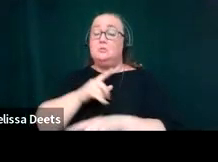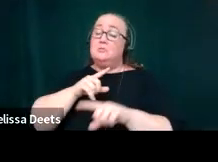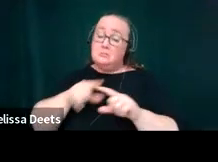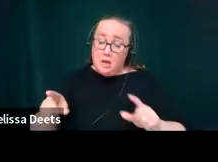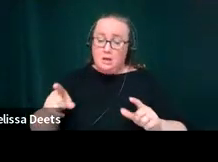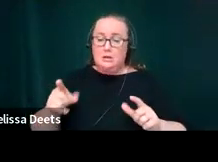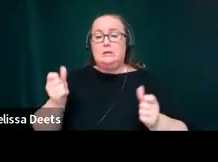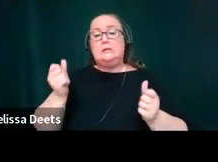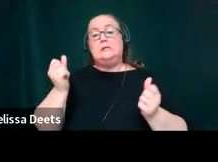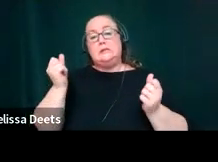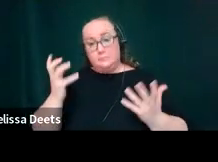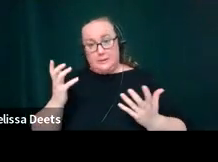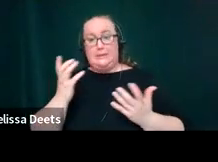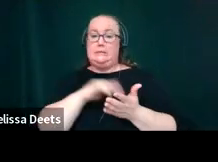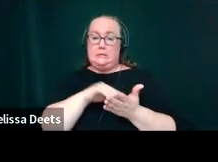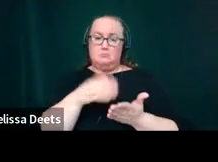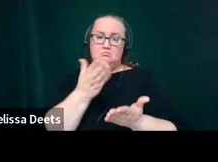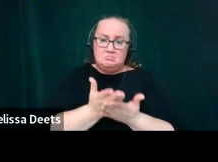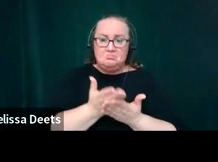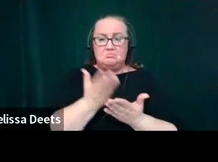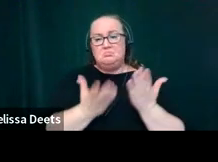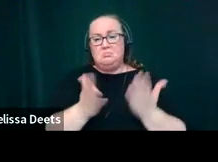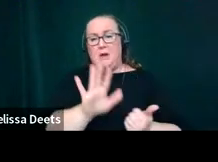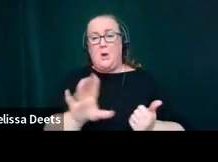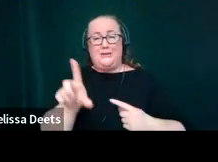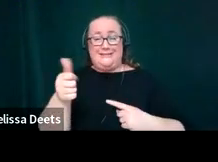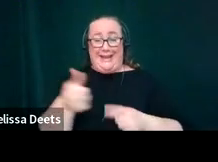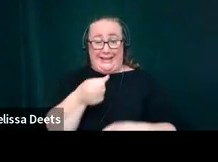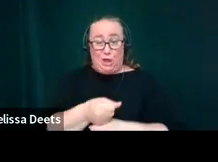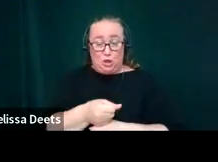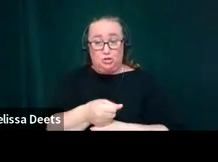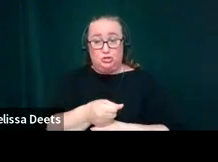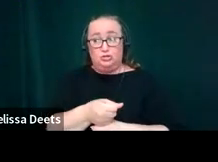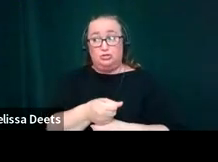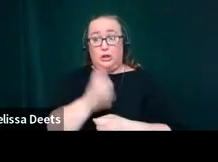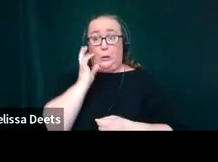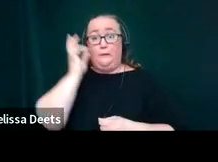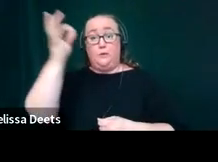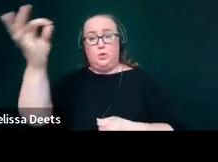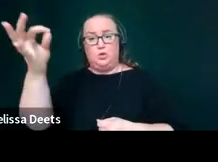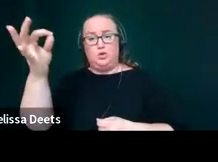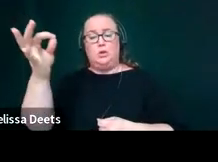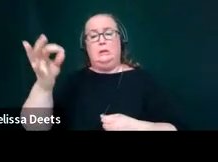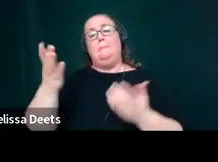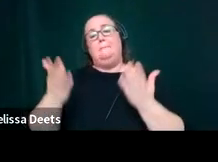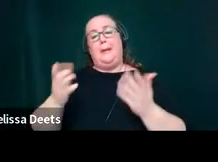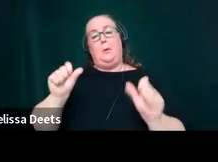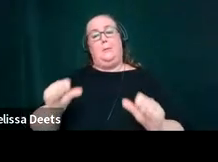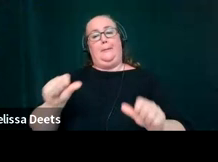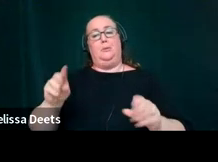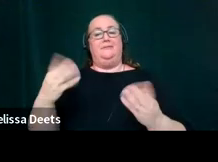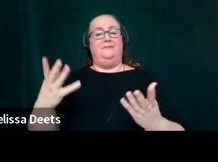that show that probably in about 10 years' time, we will be able to provide some neuro enhancement